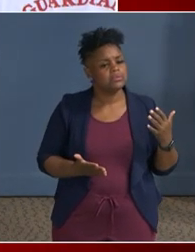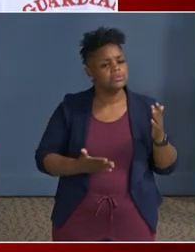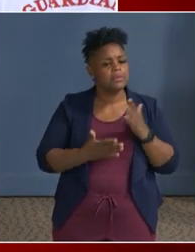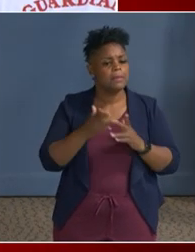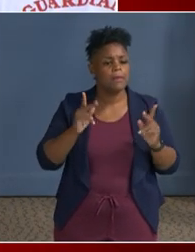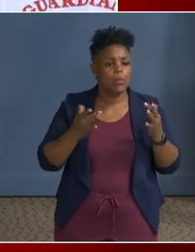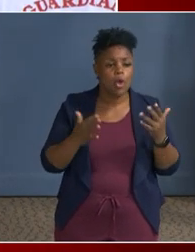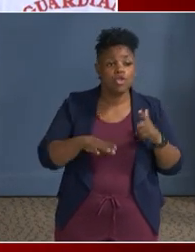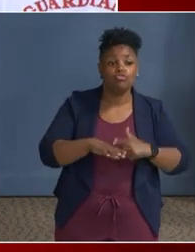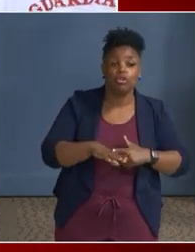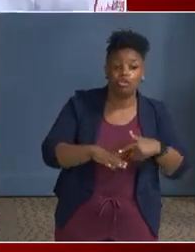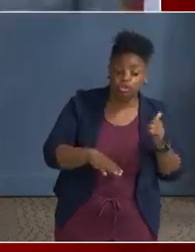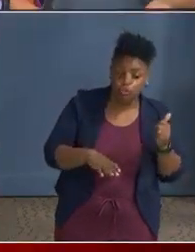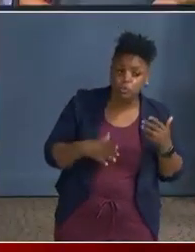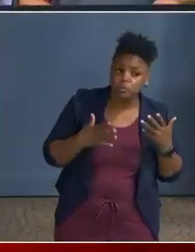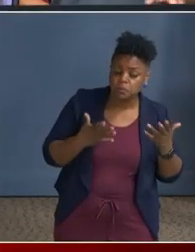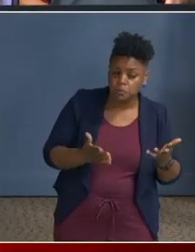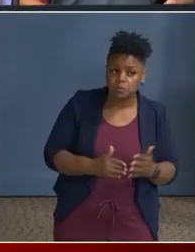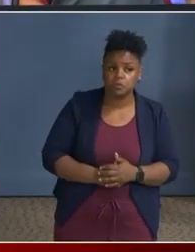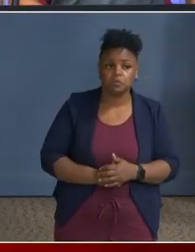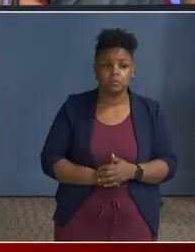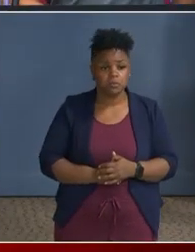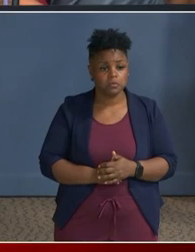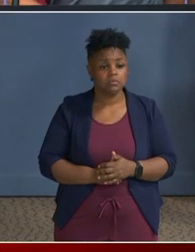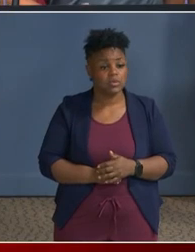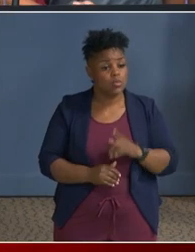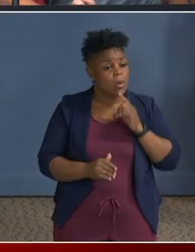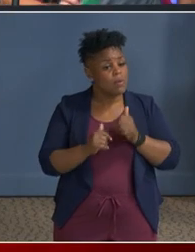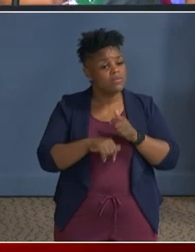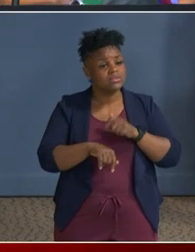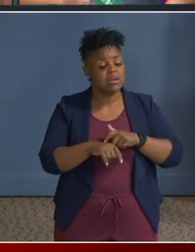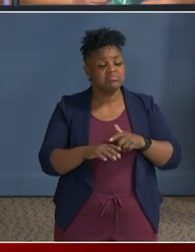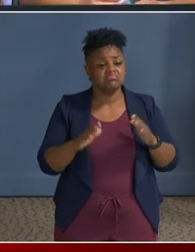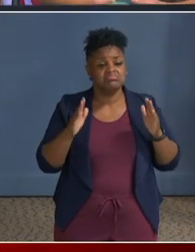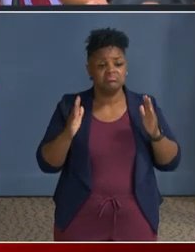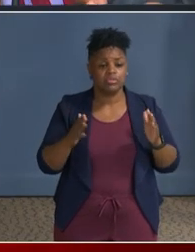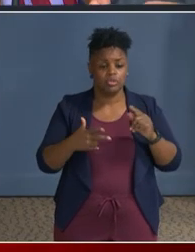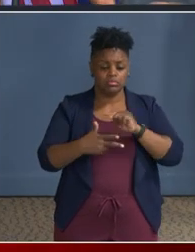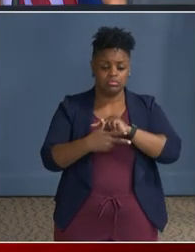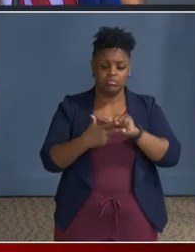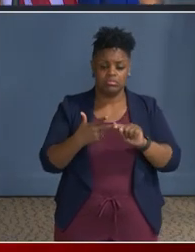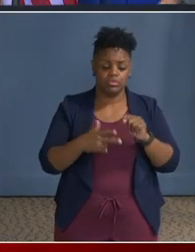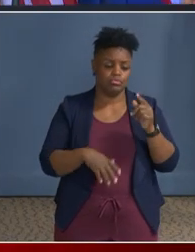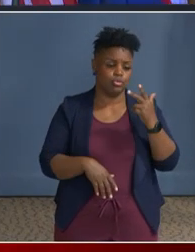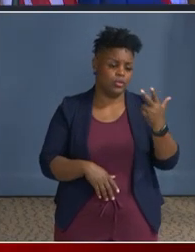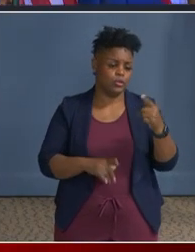that. But generally speaking, our turnaround time is 3 to 5 days.